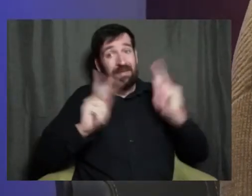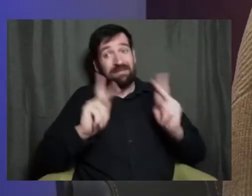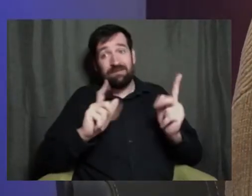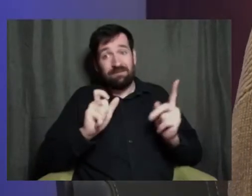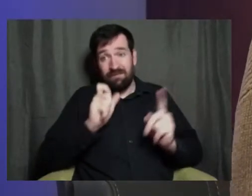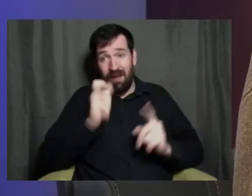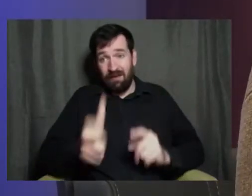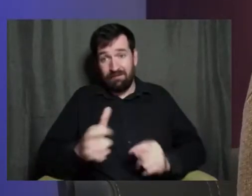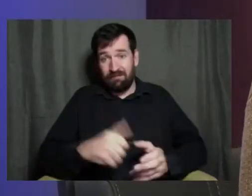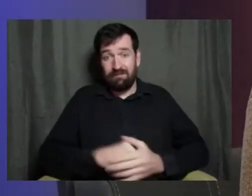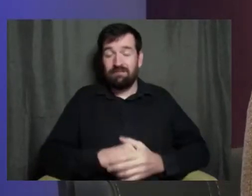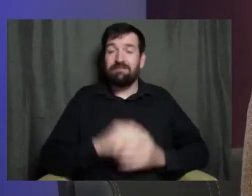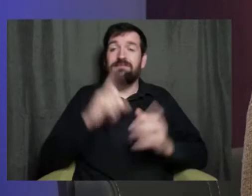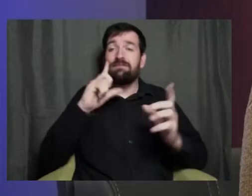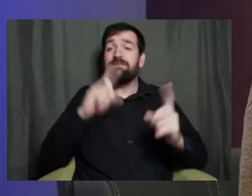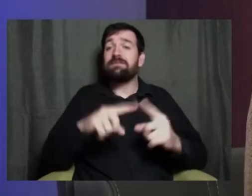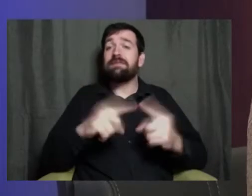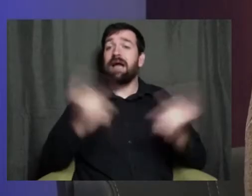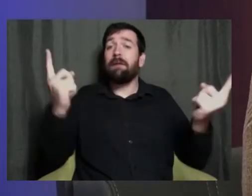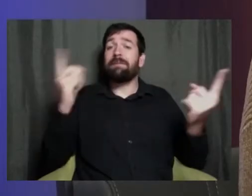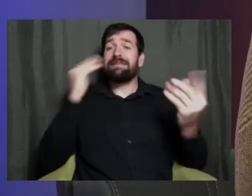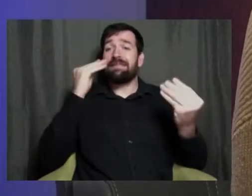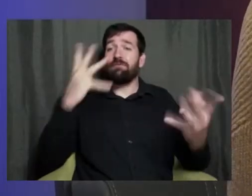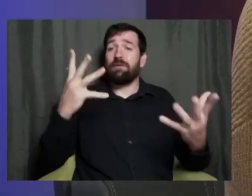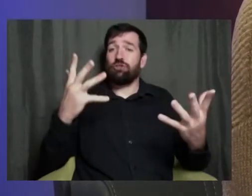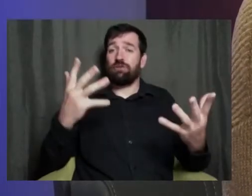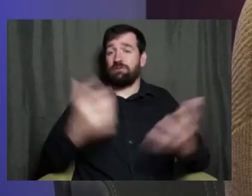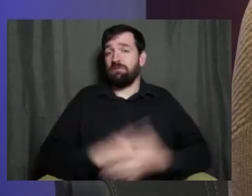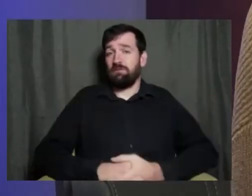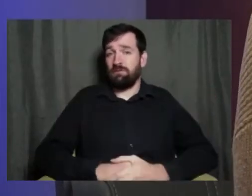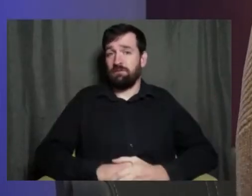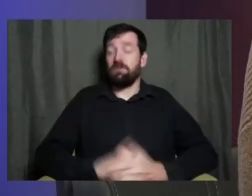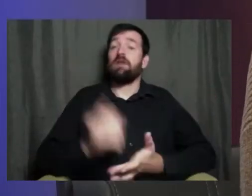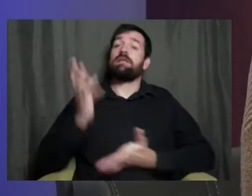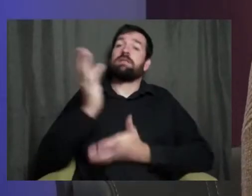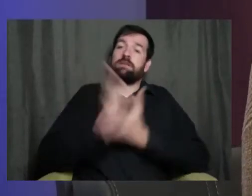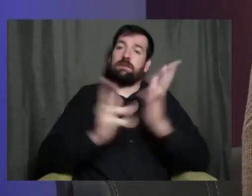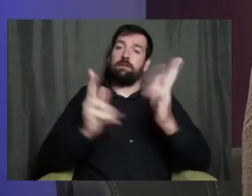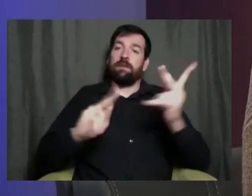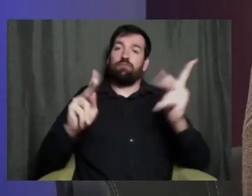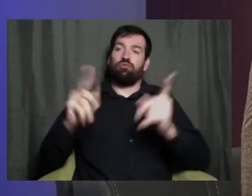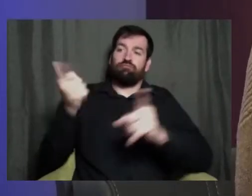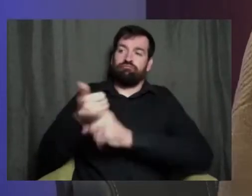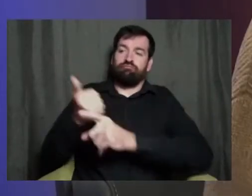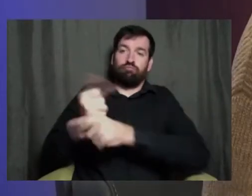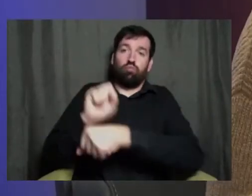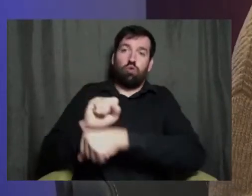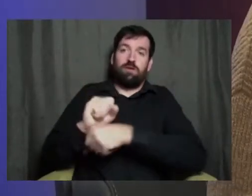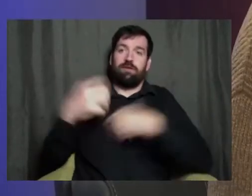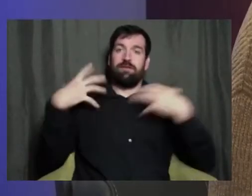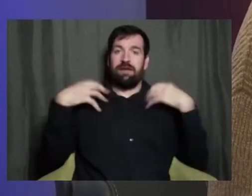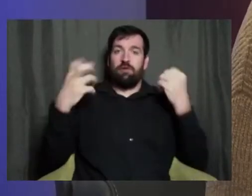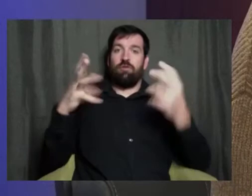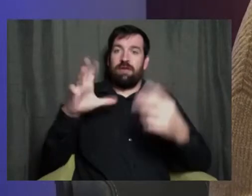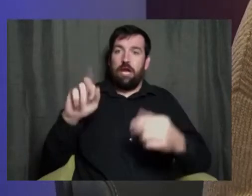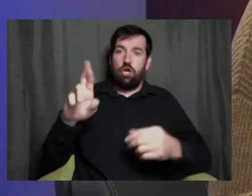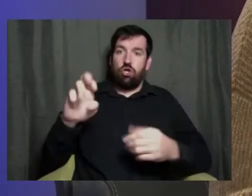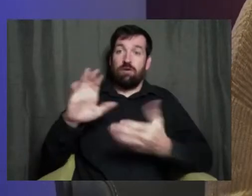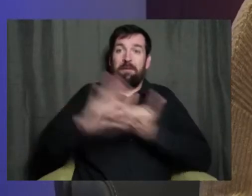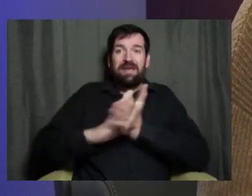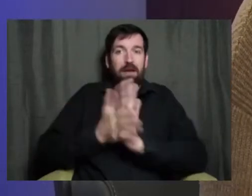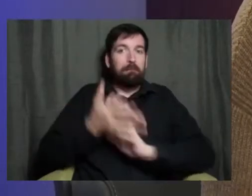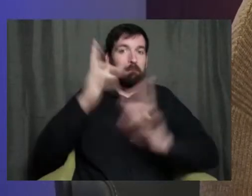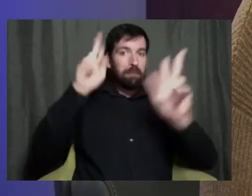polar opposite information we want people to know. I think there are some people that are in healthcare that this issue has been politicized, and there's kind of, I think,